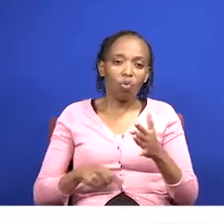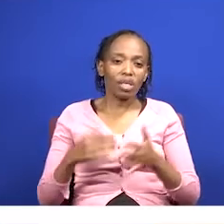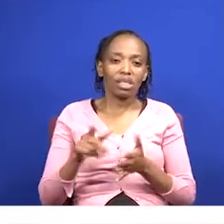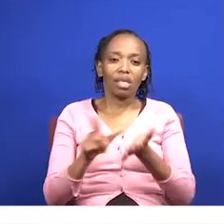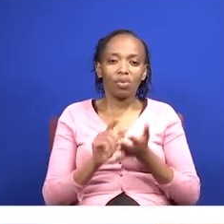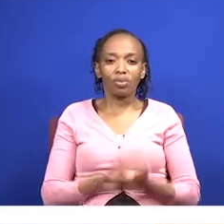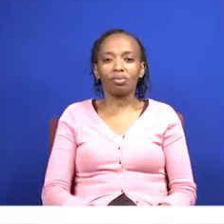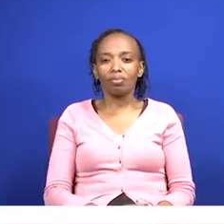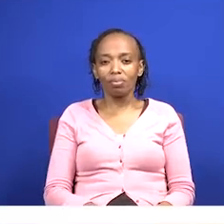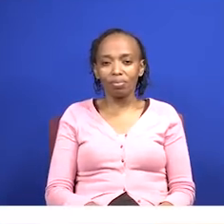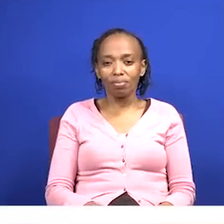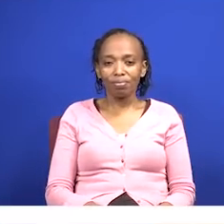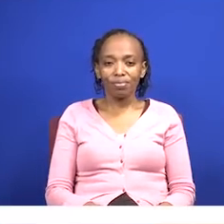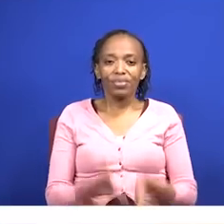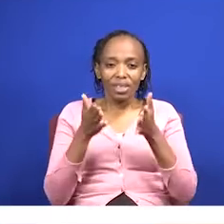he owed.